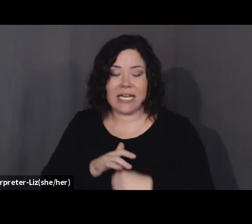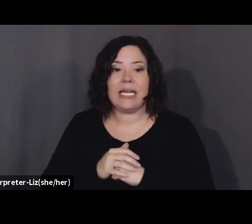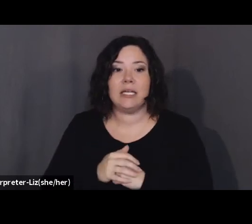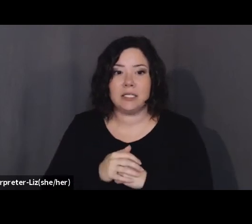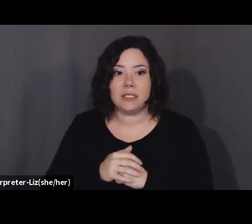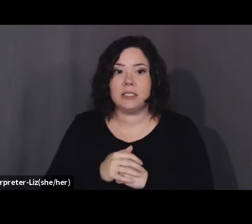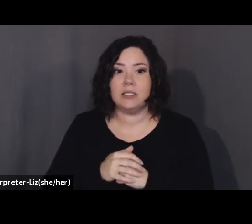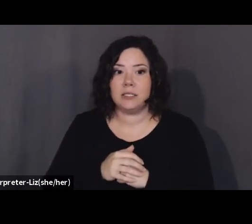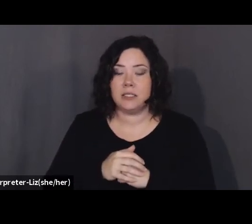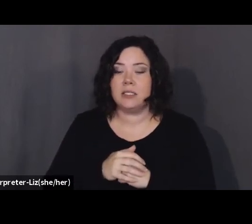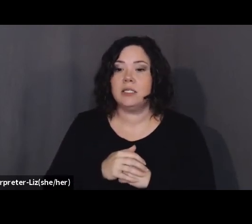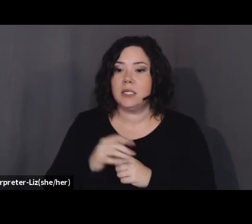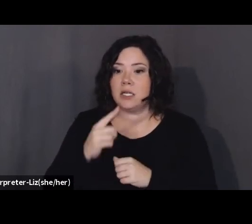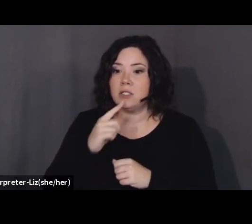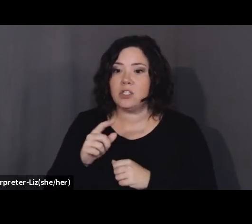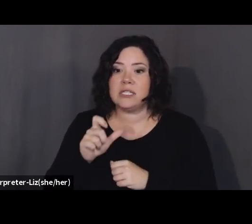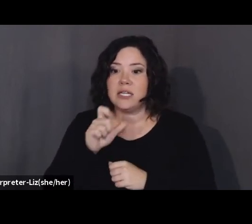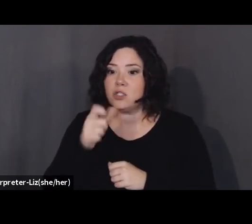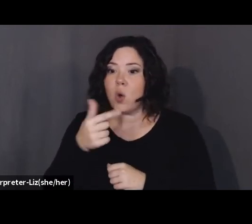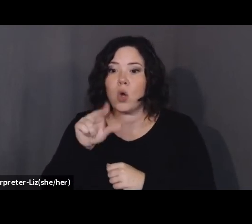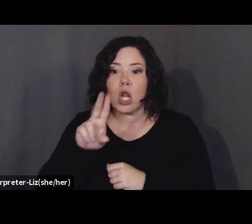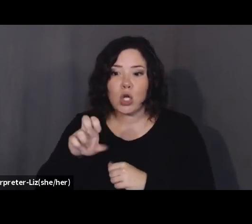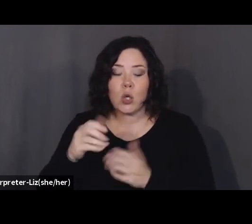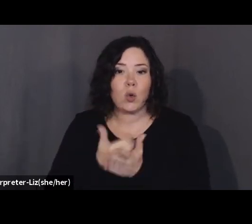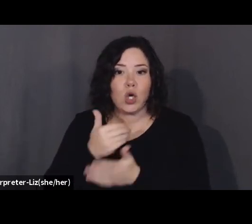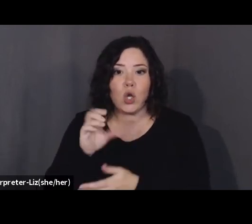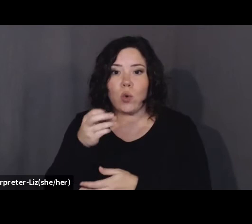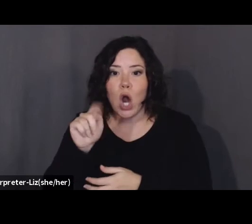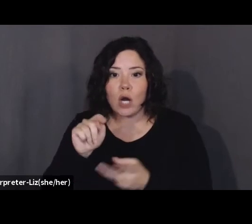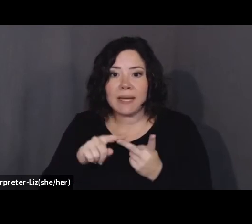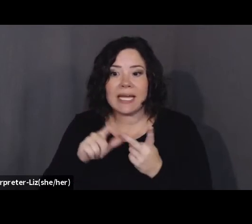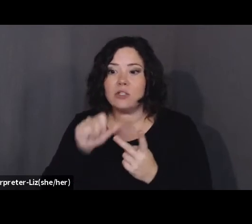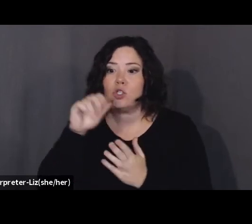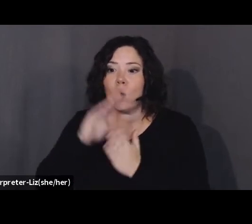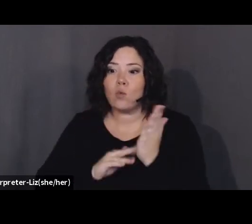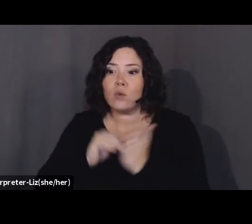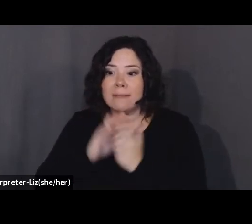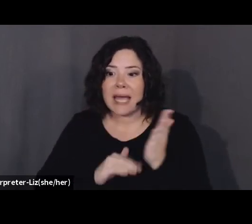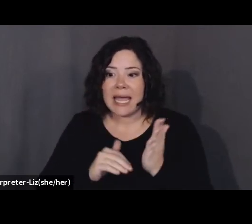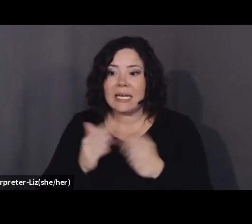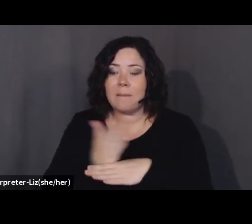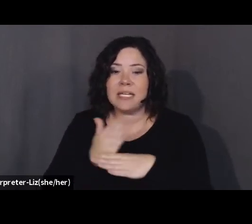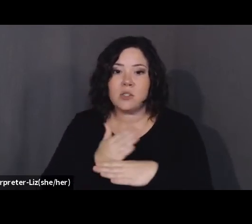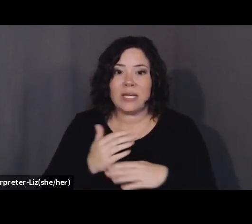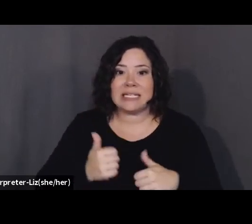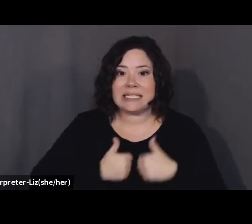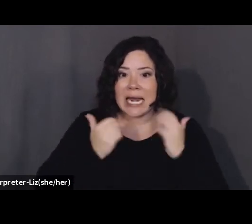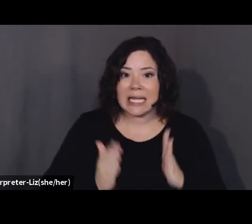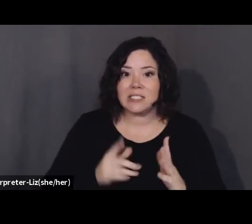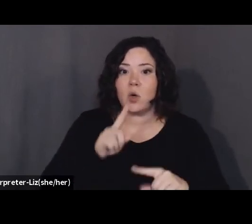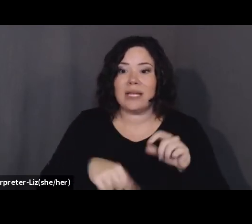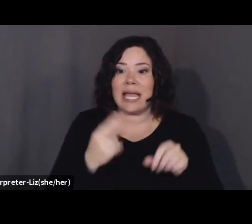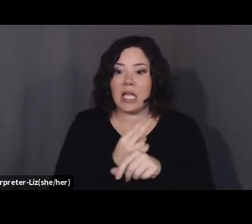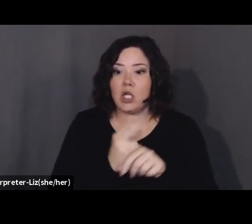in the chat. She said, do not glue down new carpet, do not repaint units between tenants, or we can never use the